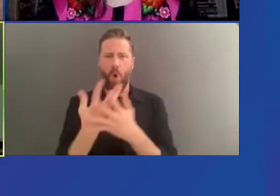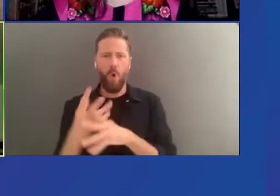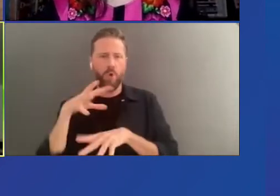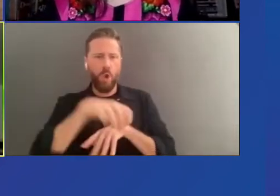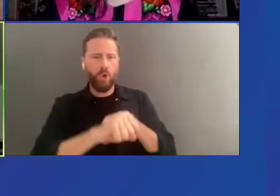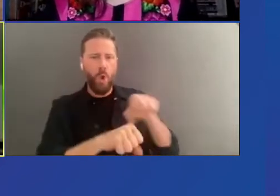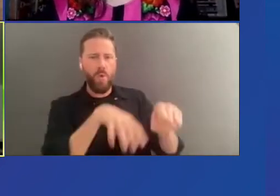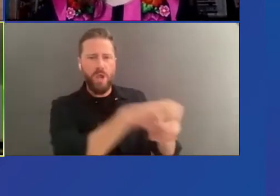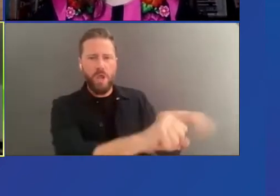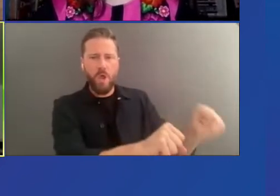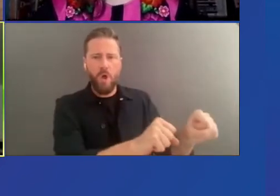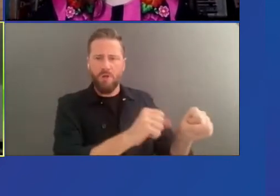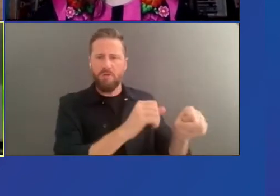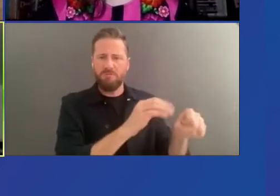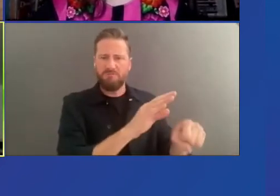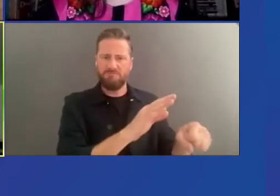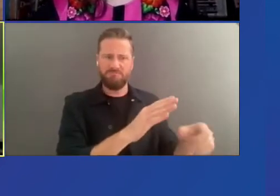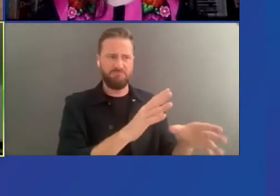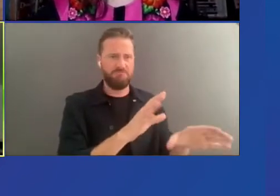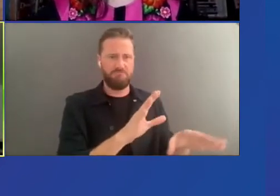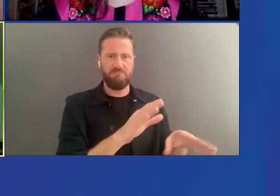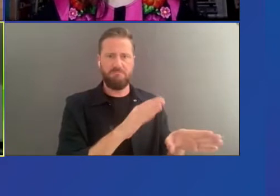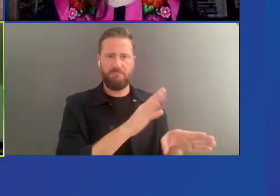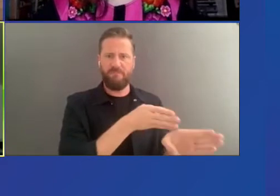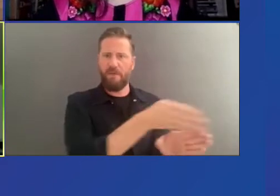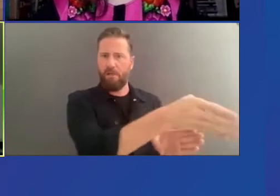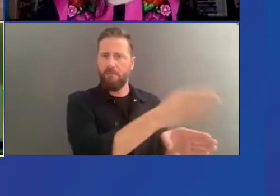And so, and